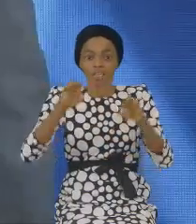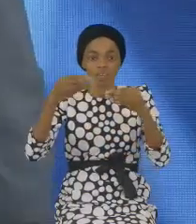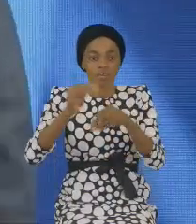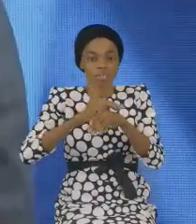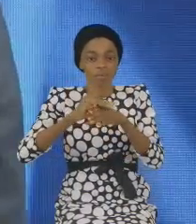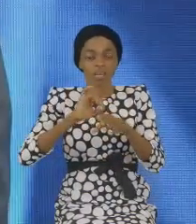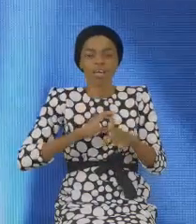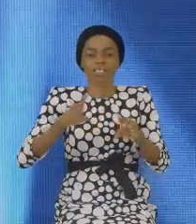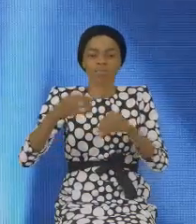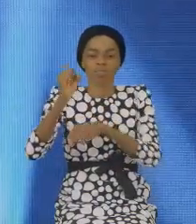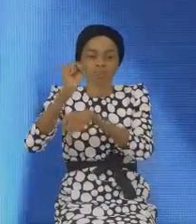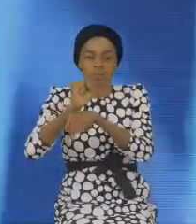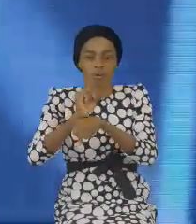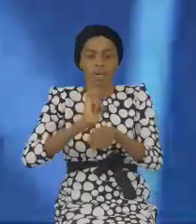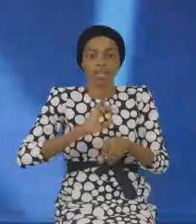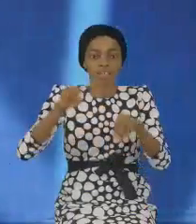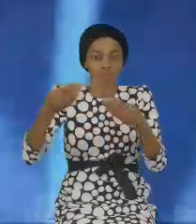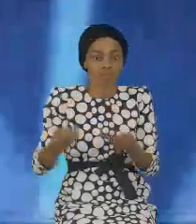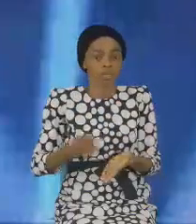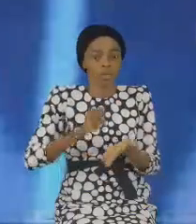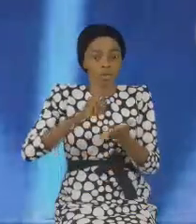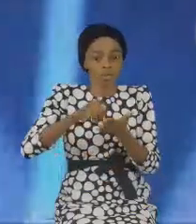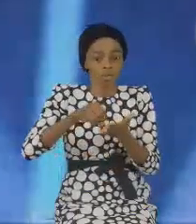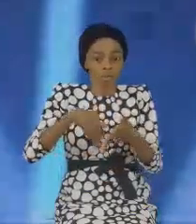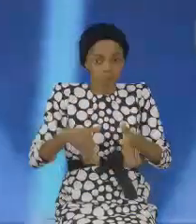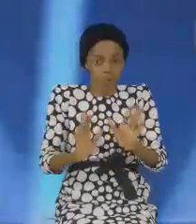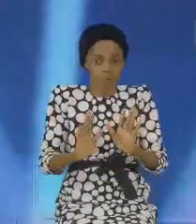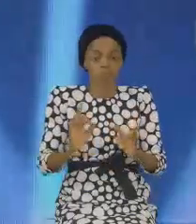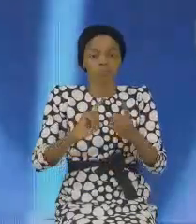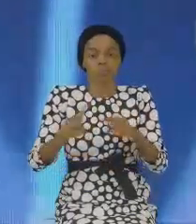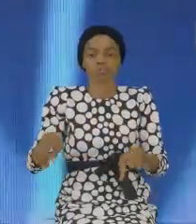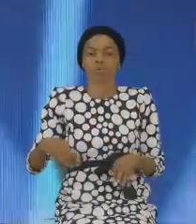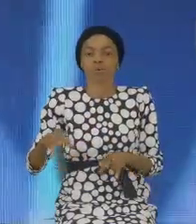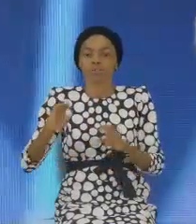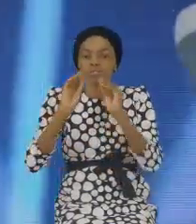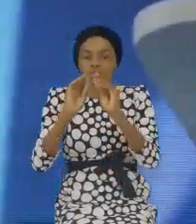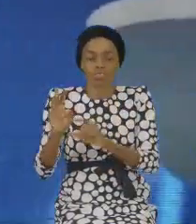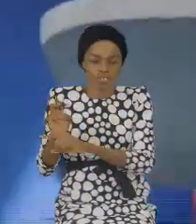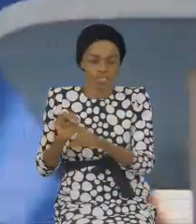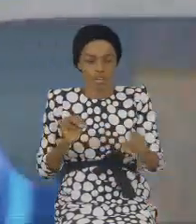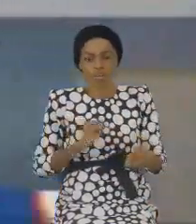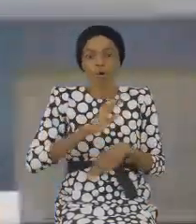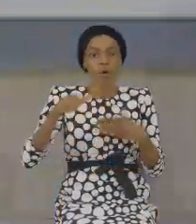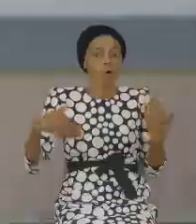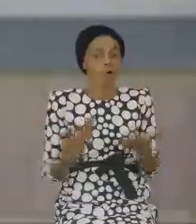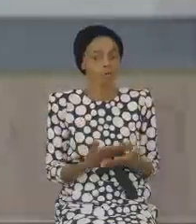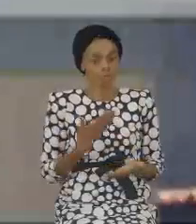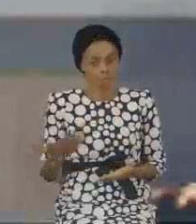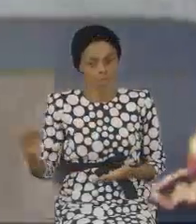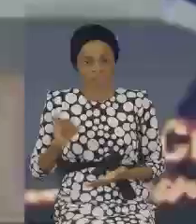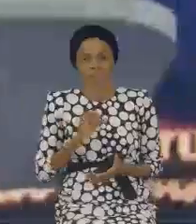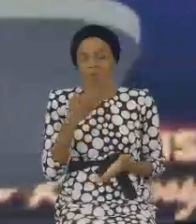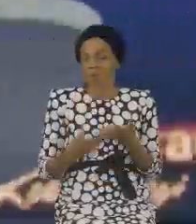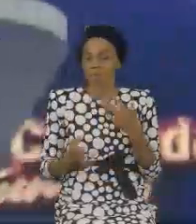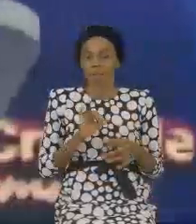the charge, I give you the commission. You teach them all things whatsoever I have commanded